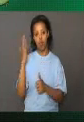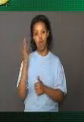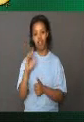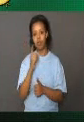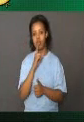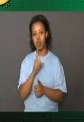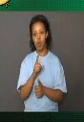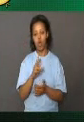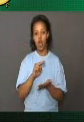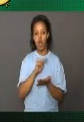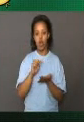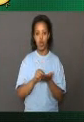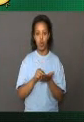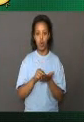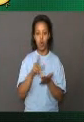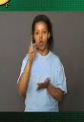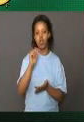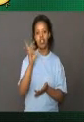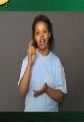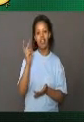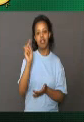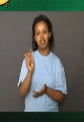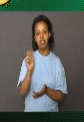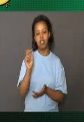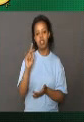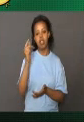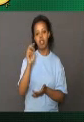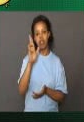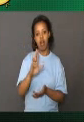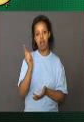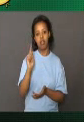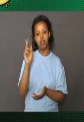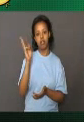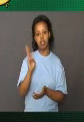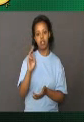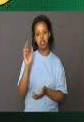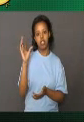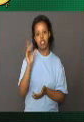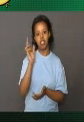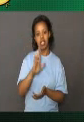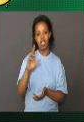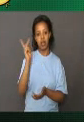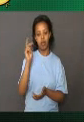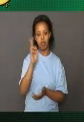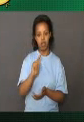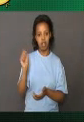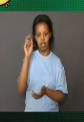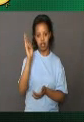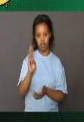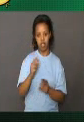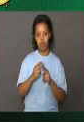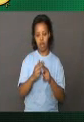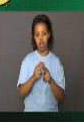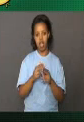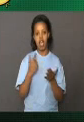is nucleotide reverse transcriptase inhibitors, or NATs.